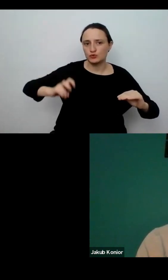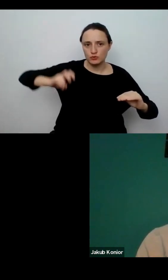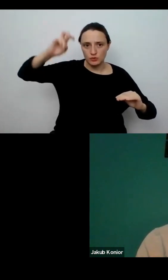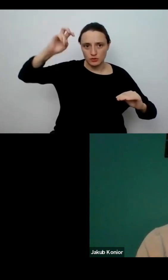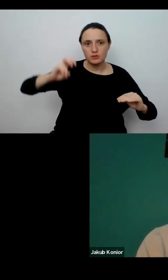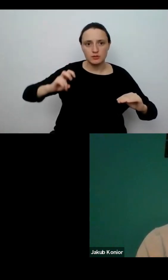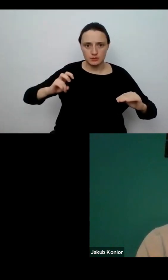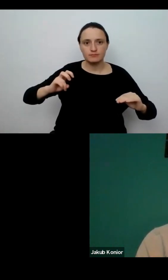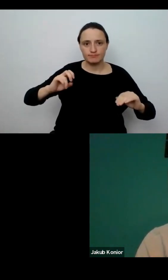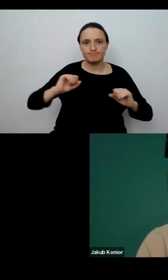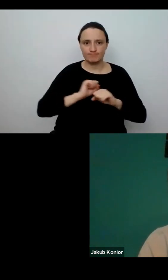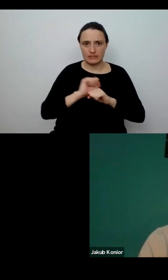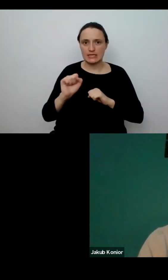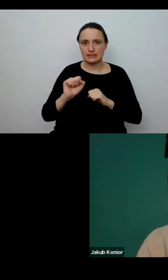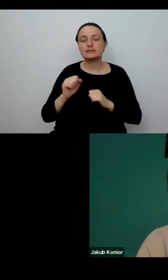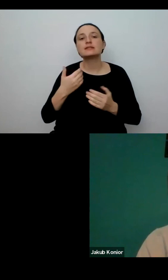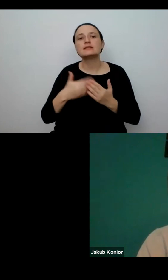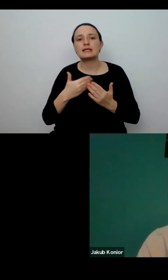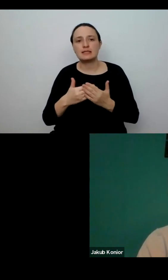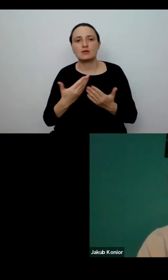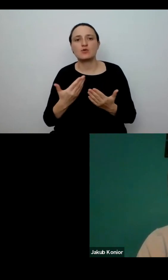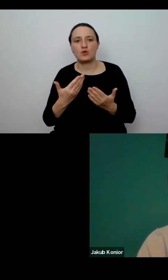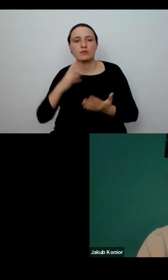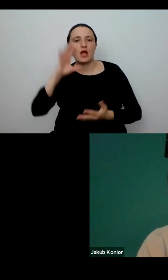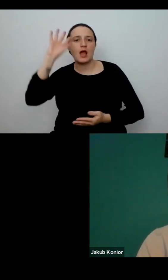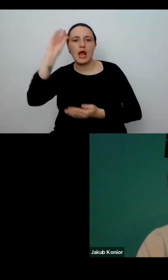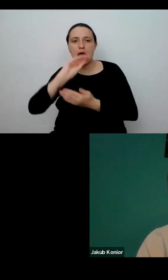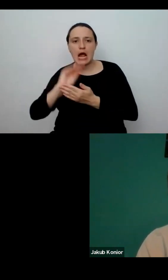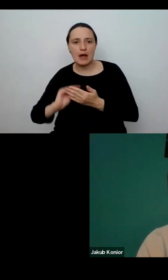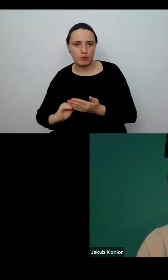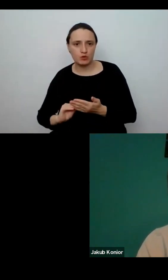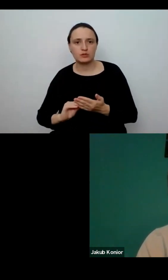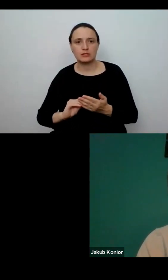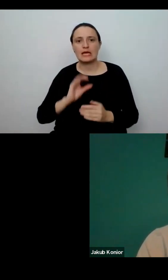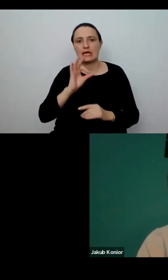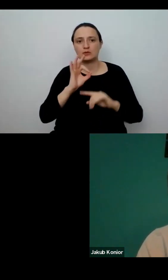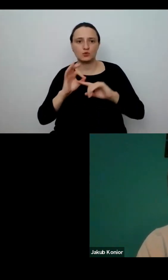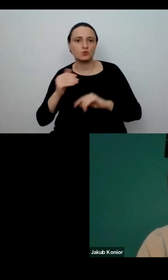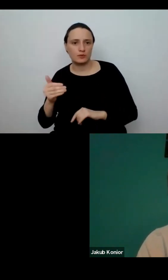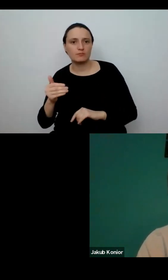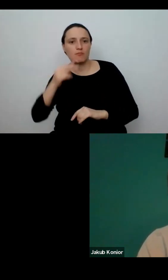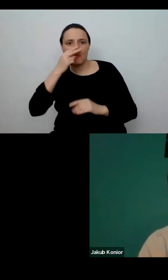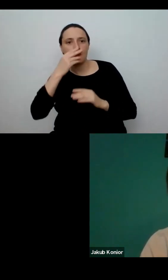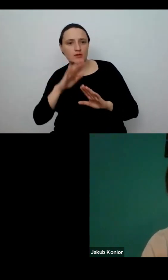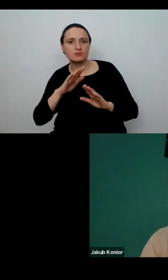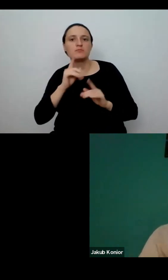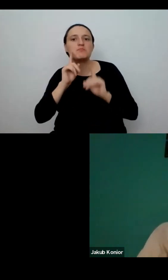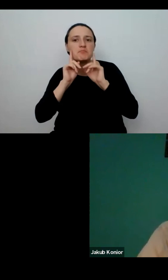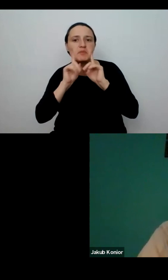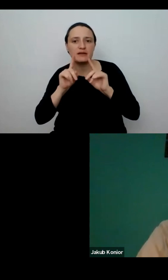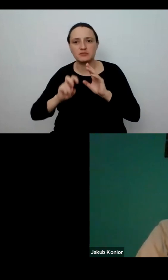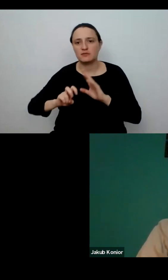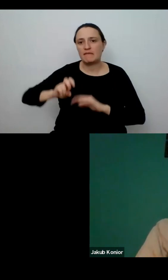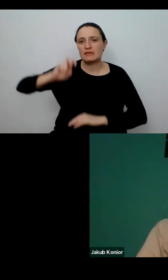reports reflect the actual height. So if you go on a mountain, the sky is